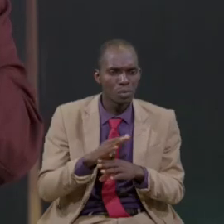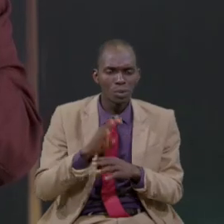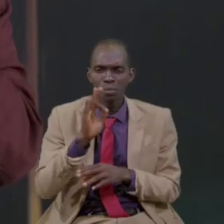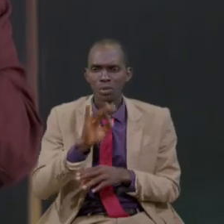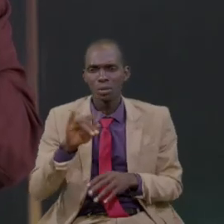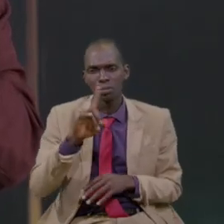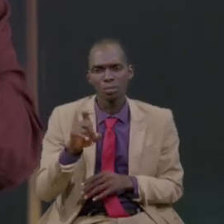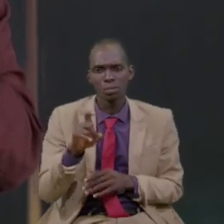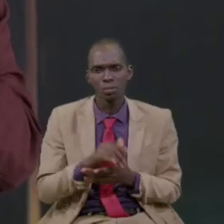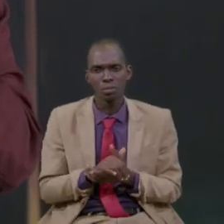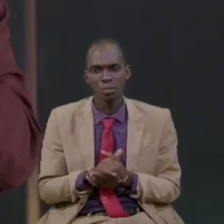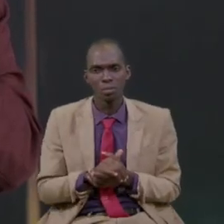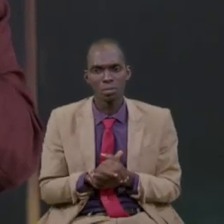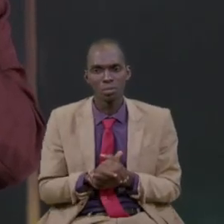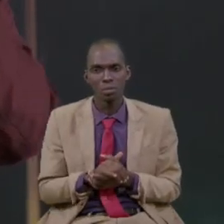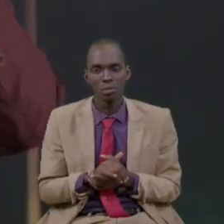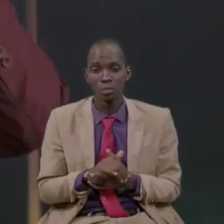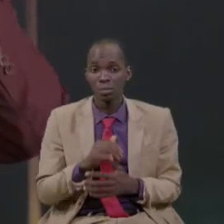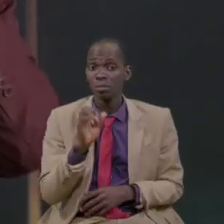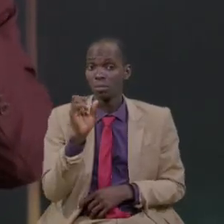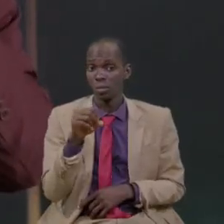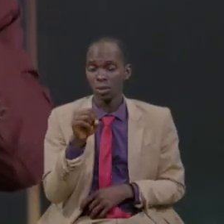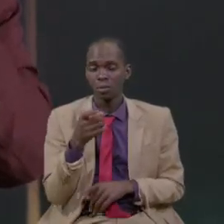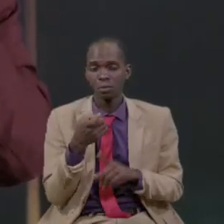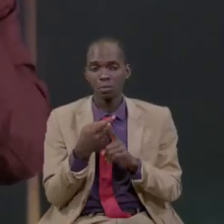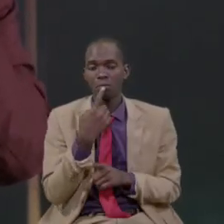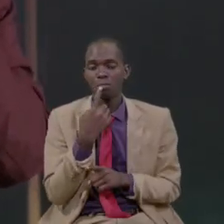Yes, in theory. Or yes, in